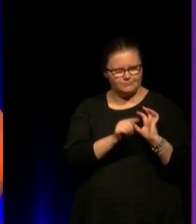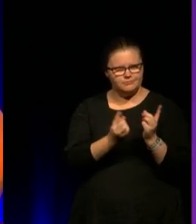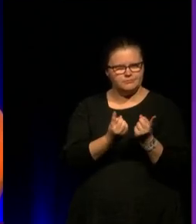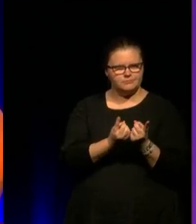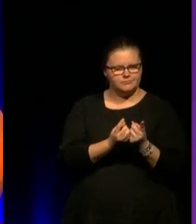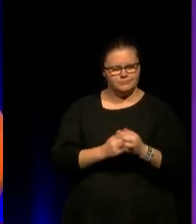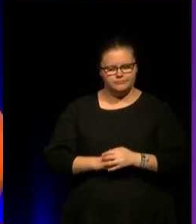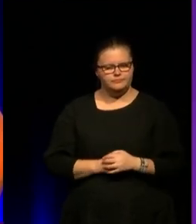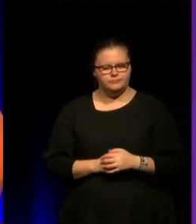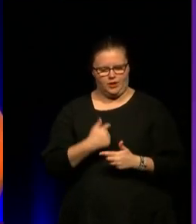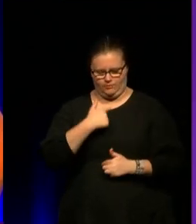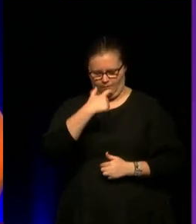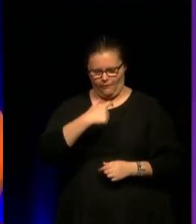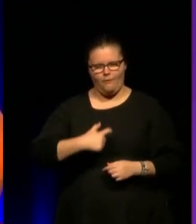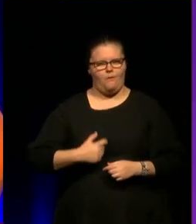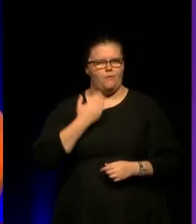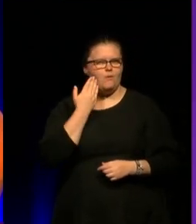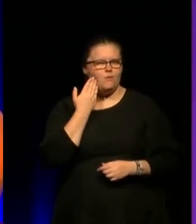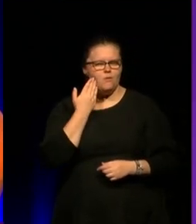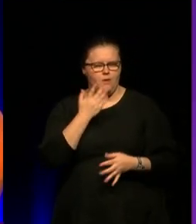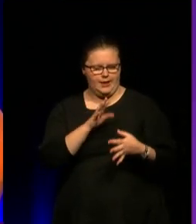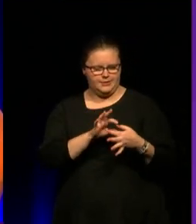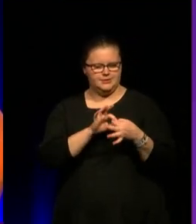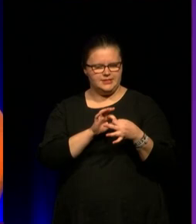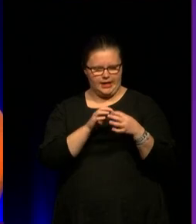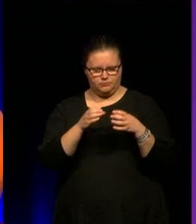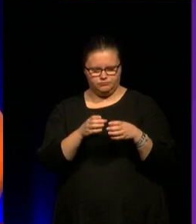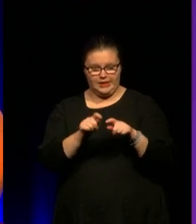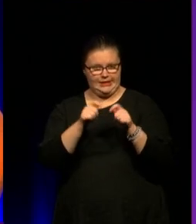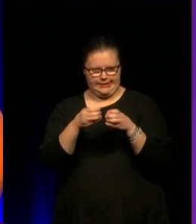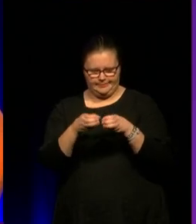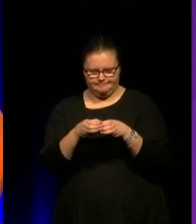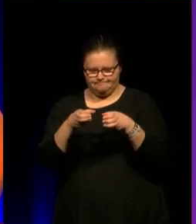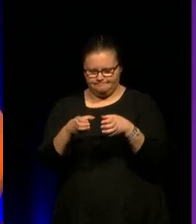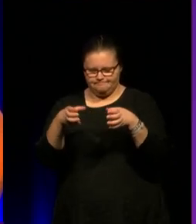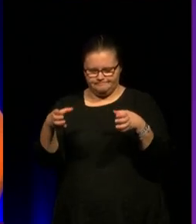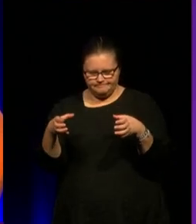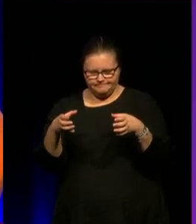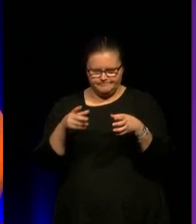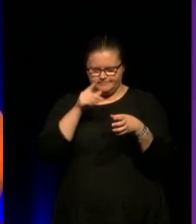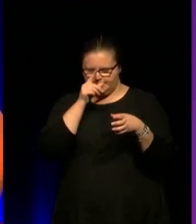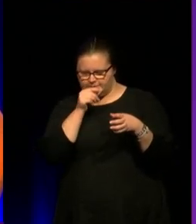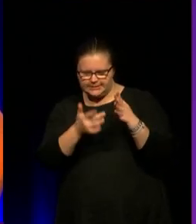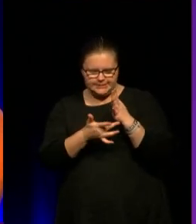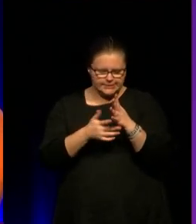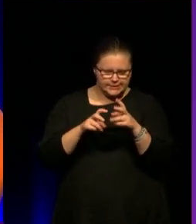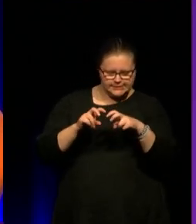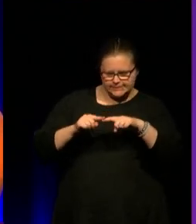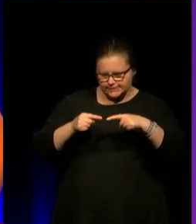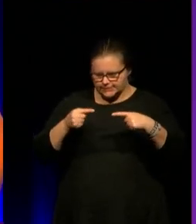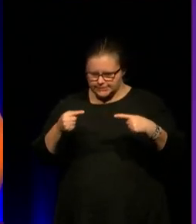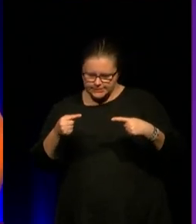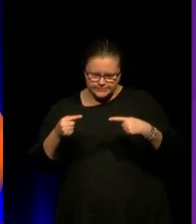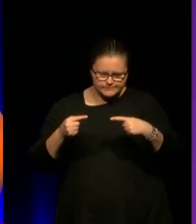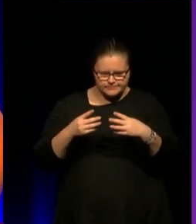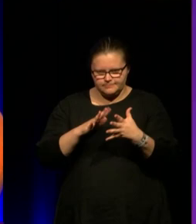my role was always about growing a team to help navigate those technical challenges and regulatory and quality